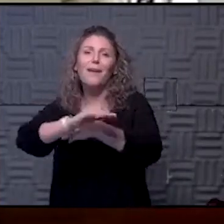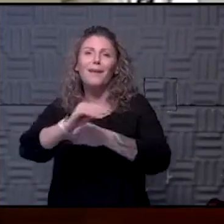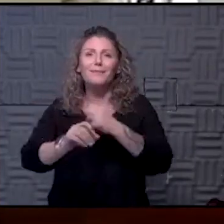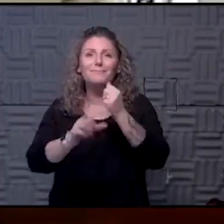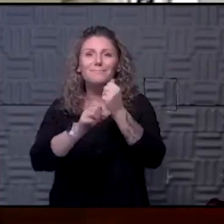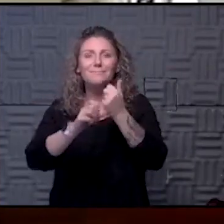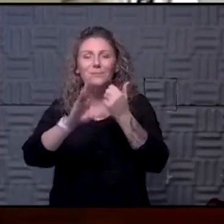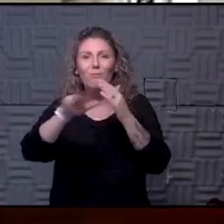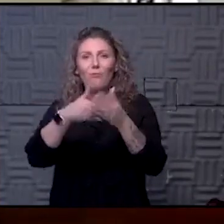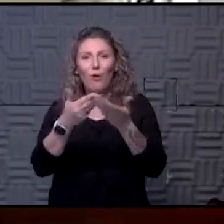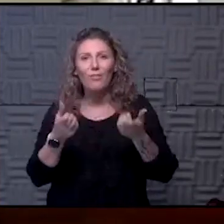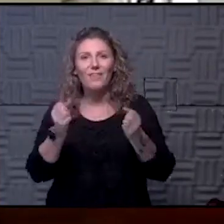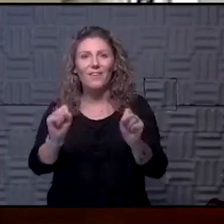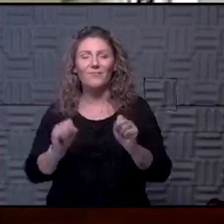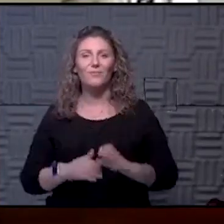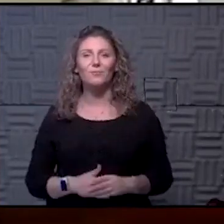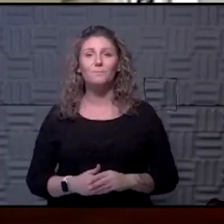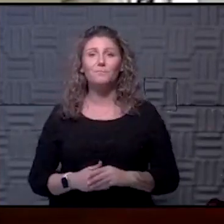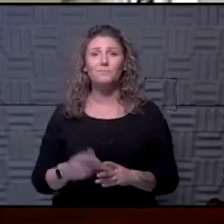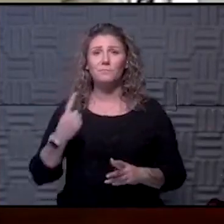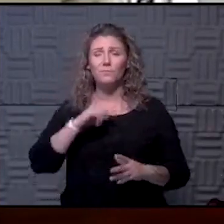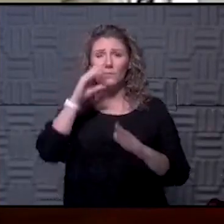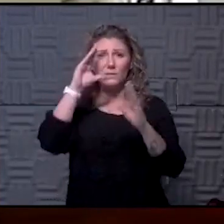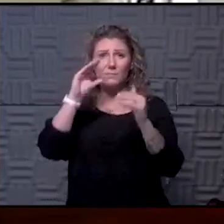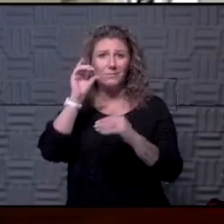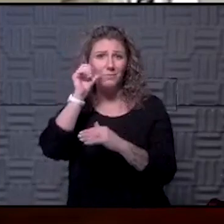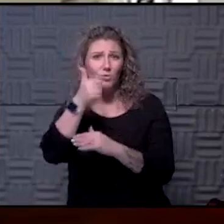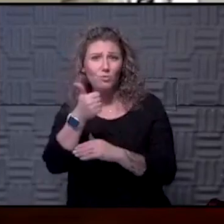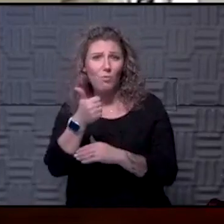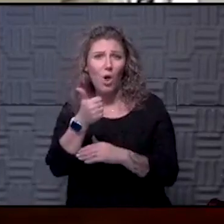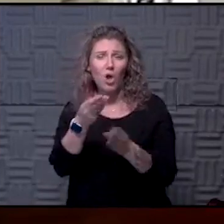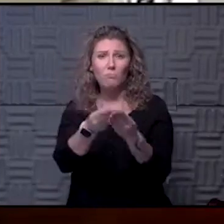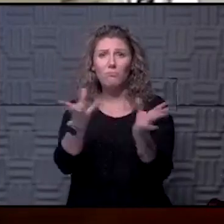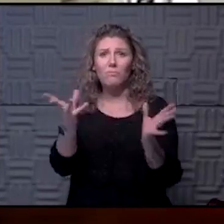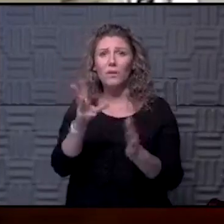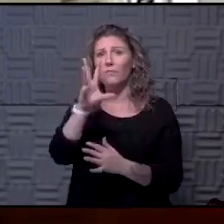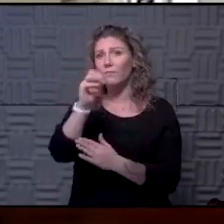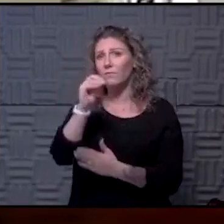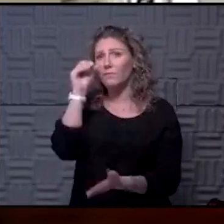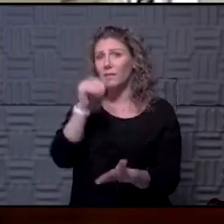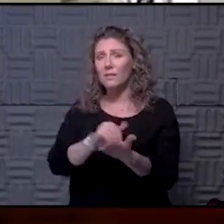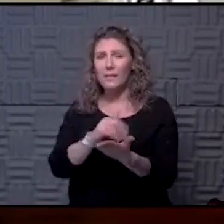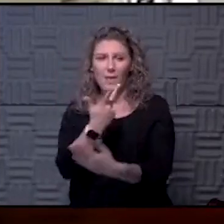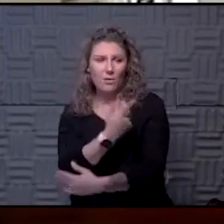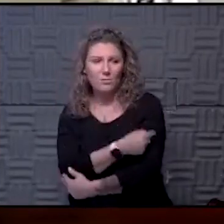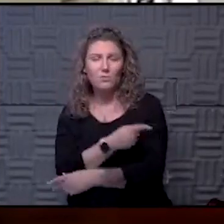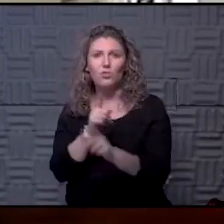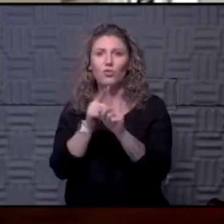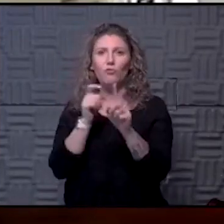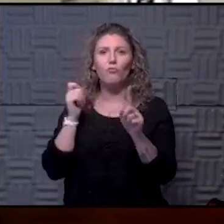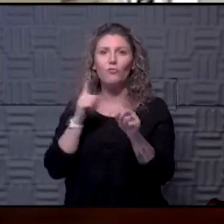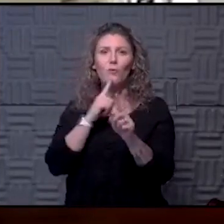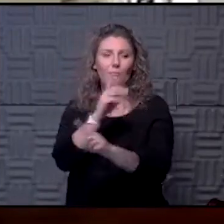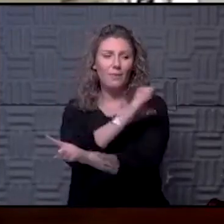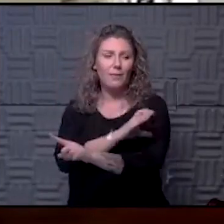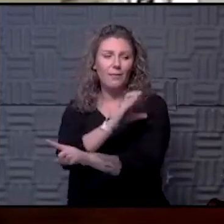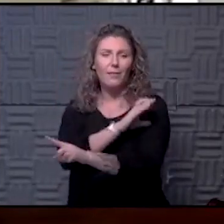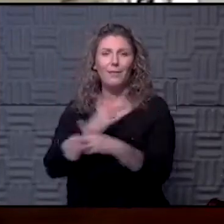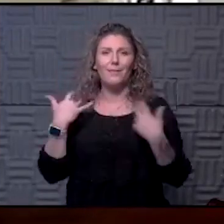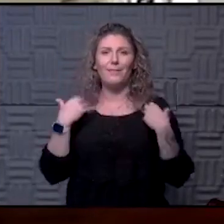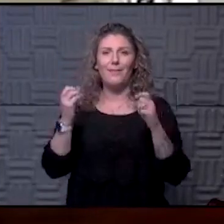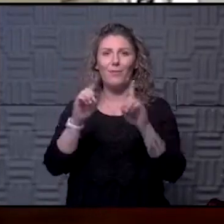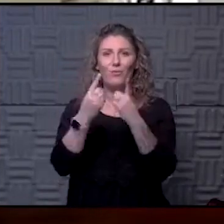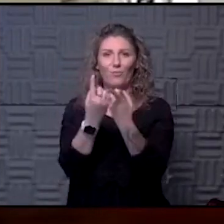efforts. We expect by tomorrow we'll have given 50,000 doses from the clinics at the health